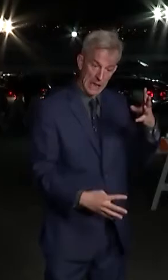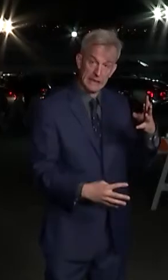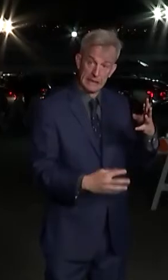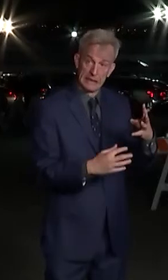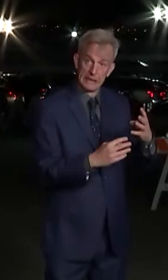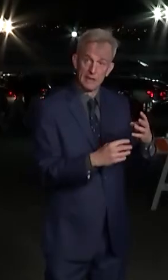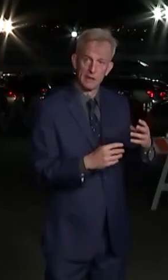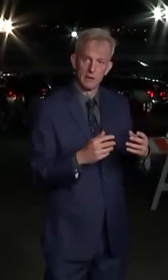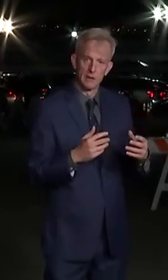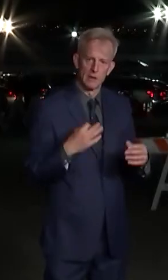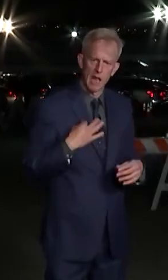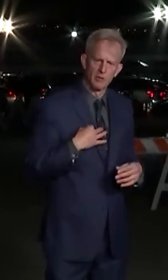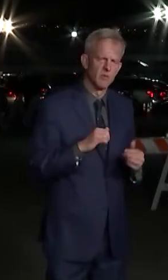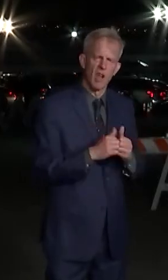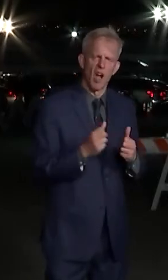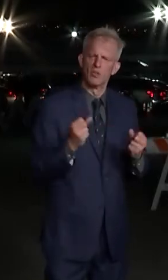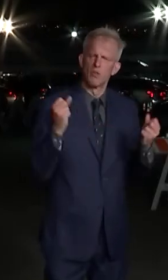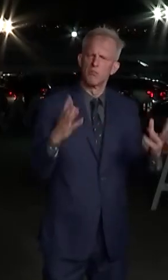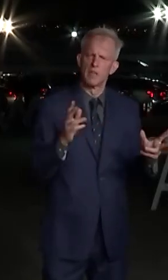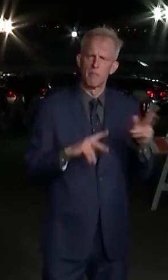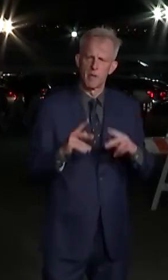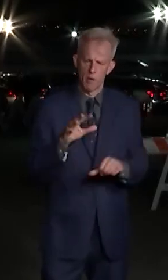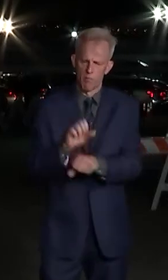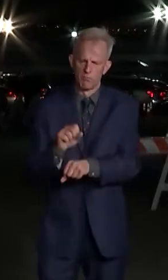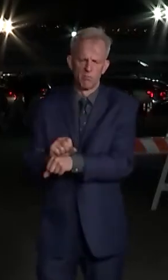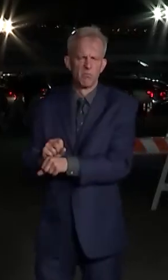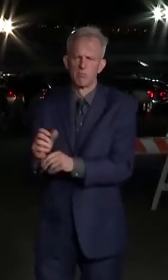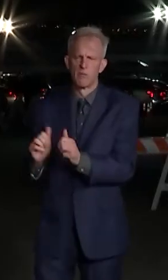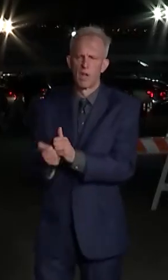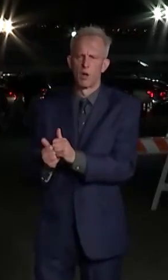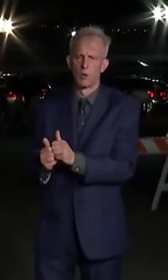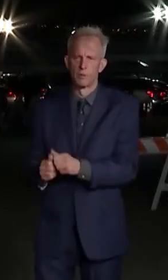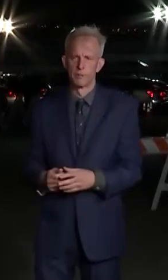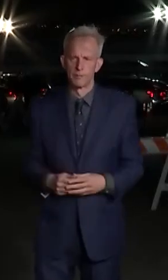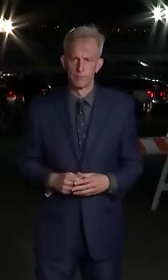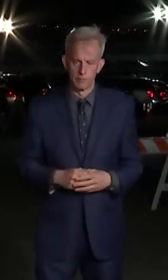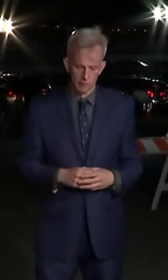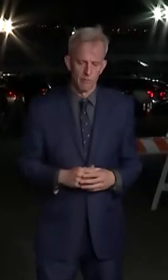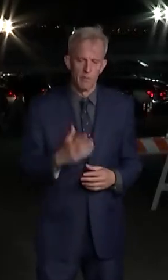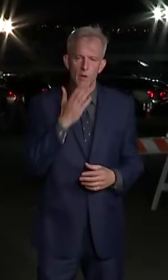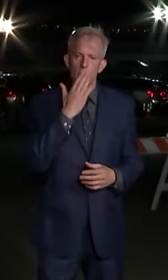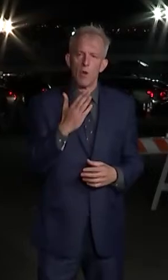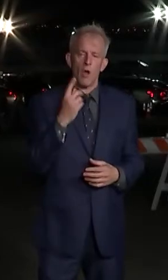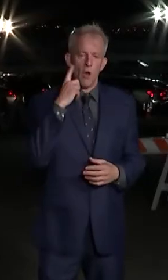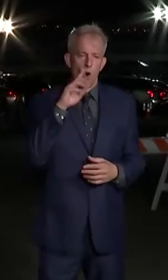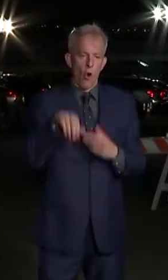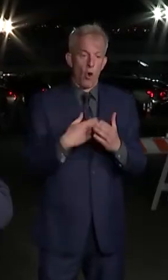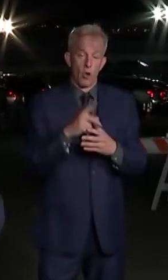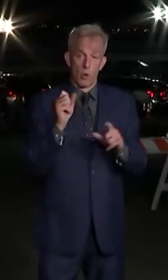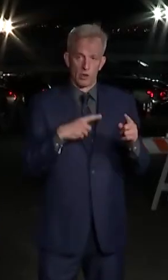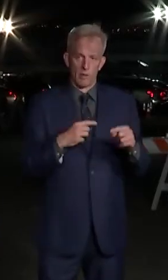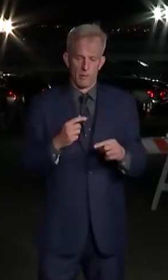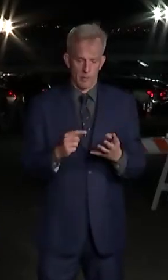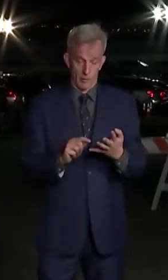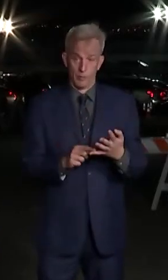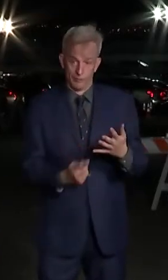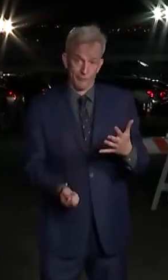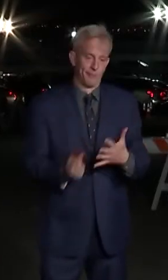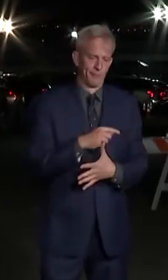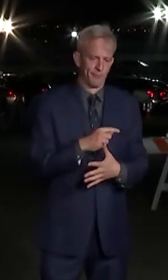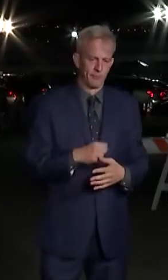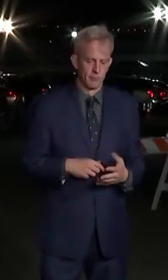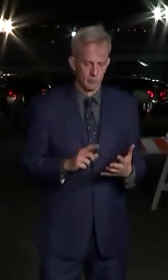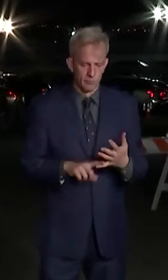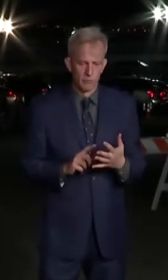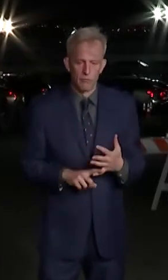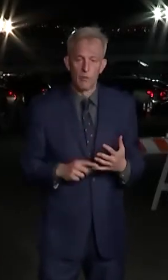many people apparently being able to book appointments? Great. Let me work backwards, and thank you, Claudia, for all of those. So this was the first site.